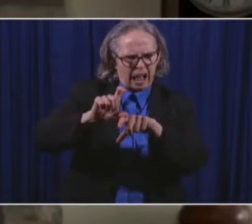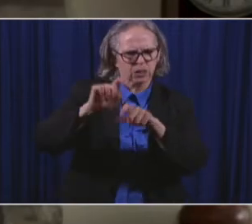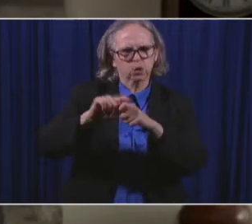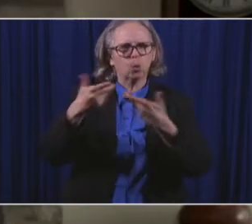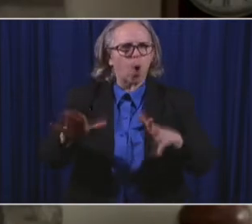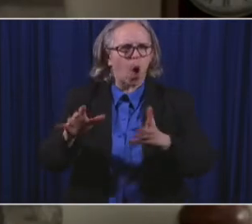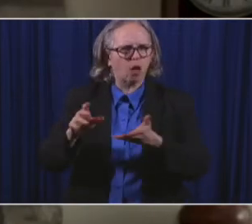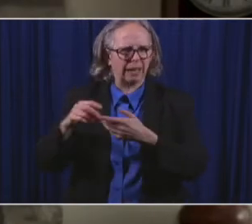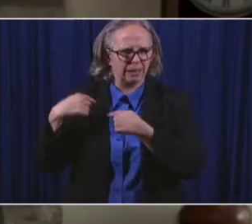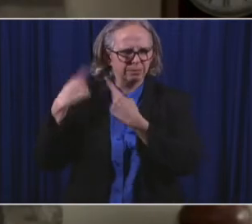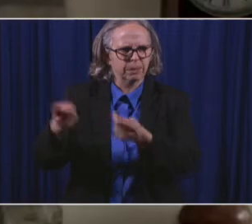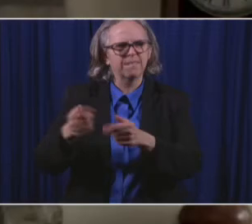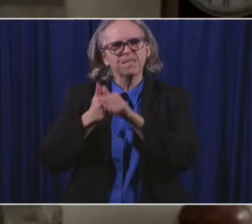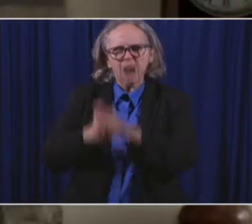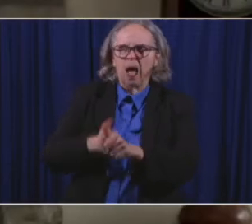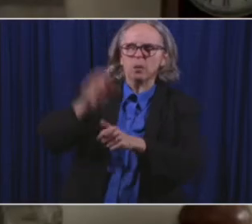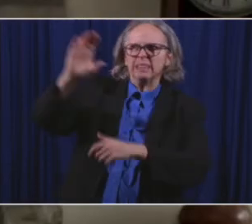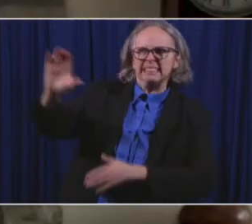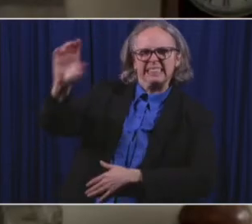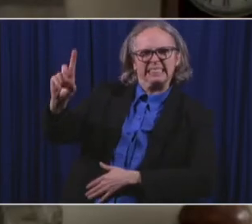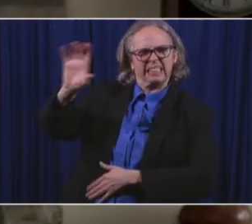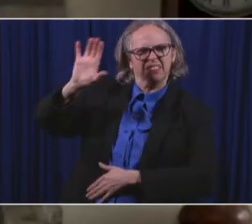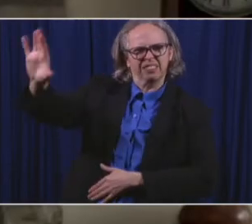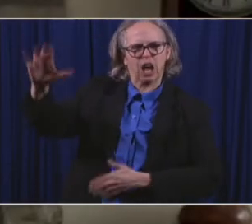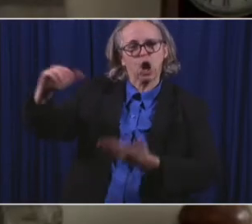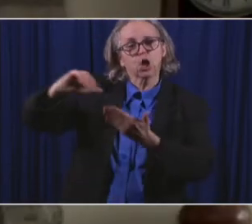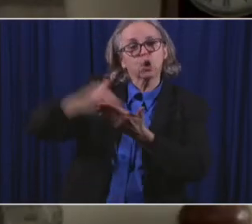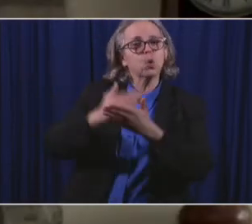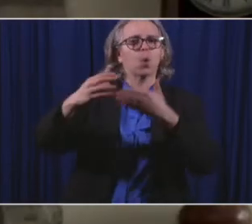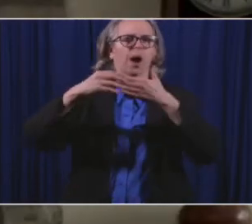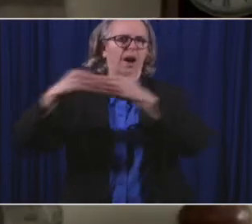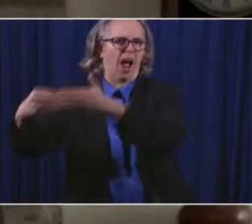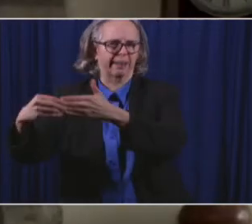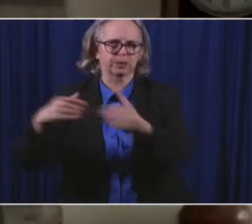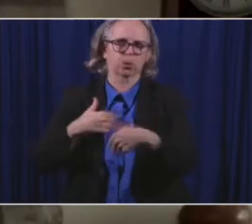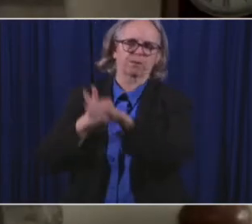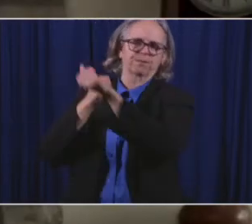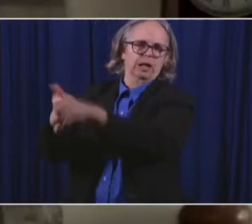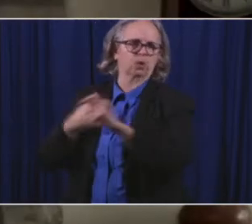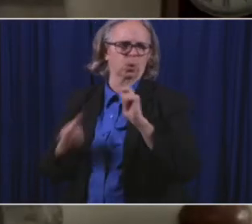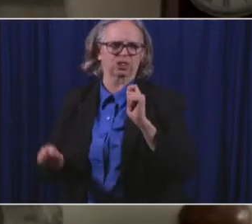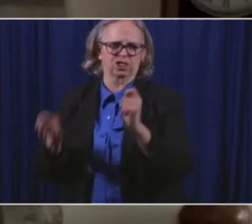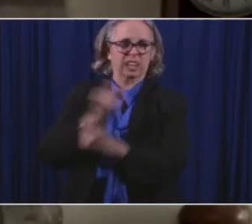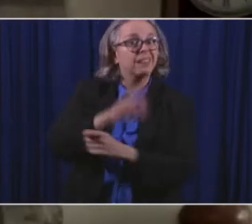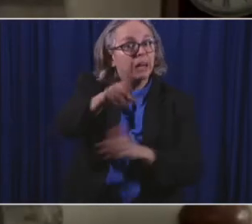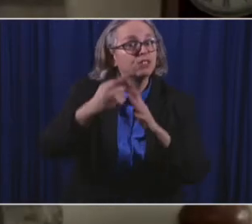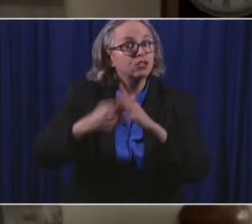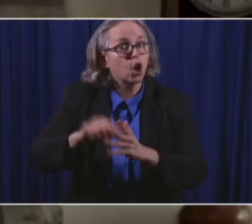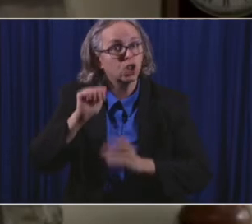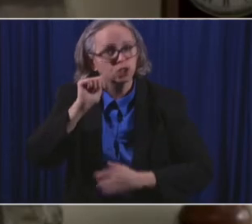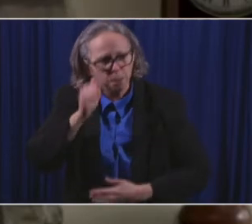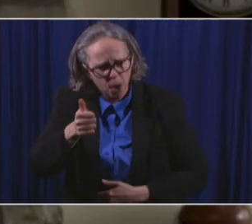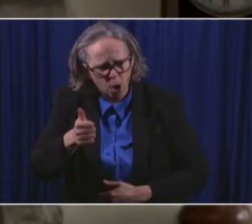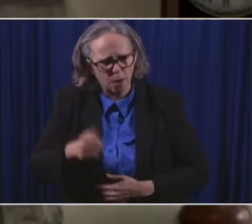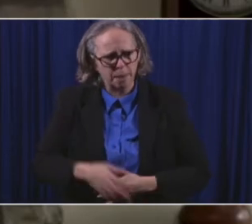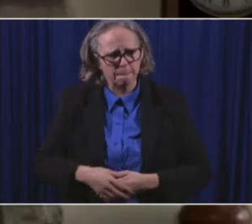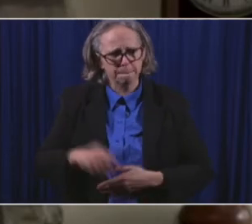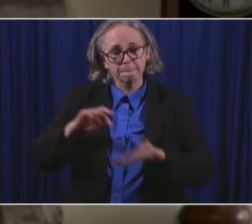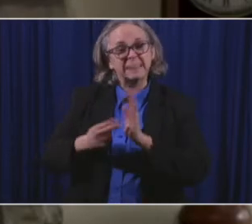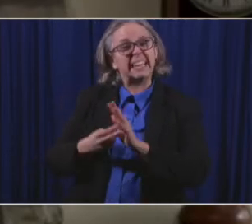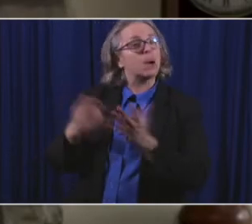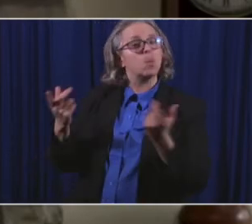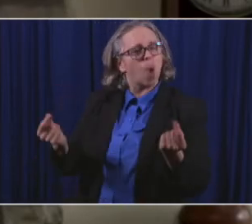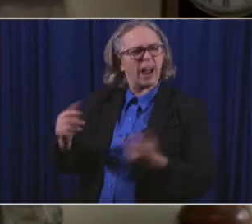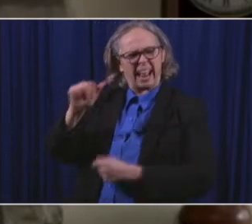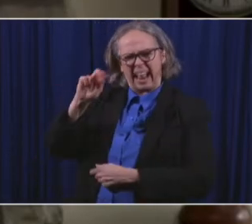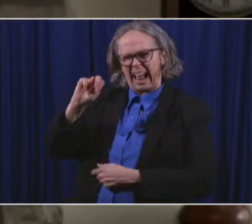cases began to accumulate. Tomorrow, we will clear those backlog antigen tests, and they will be added to our reported